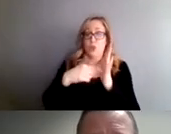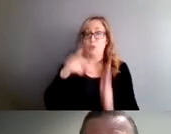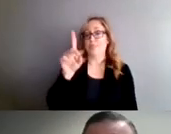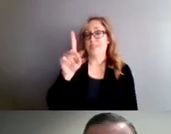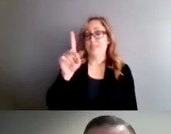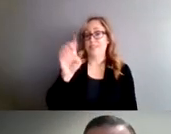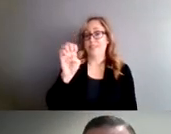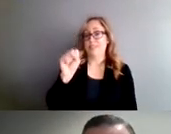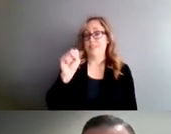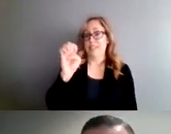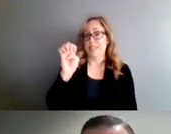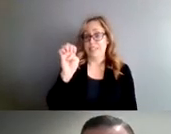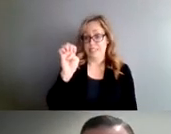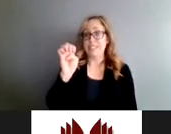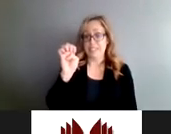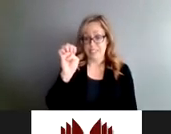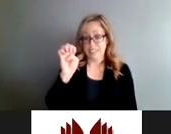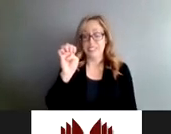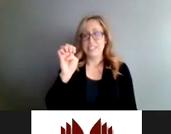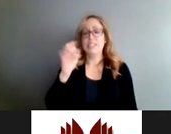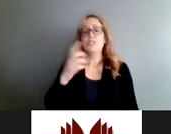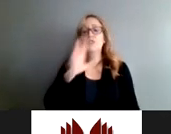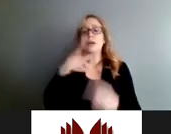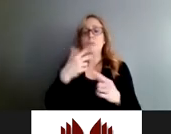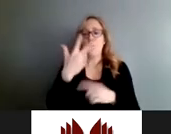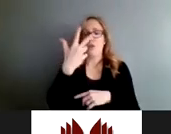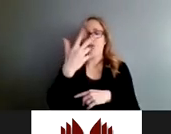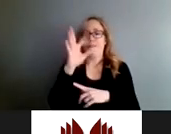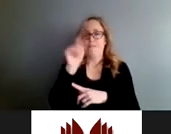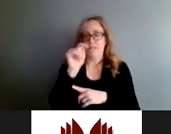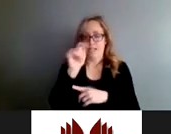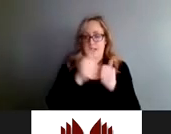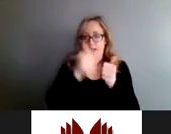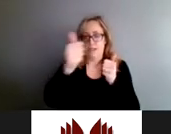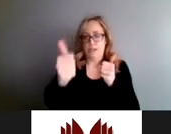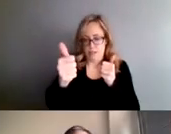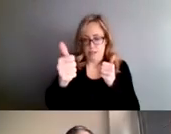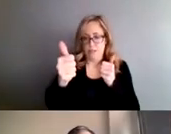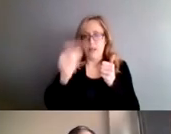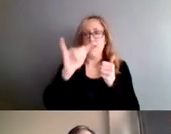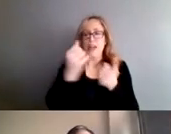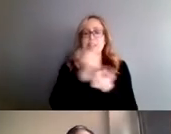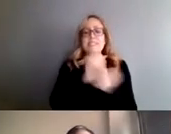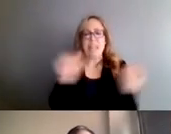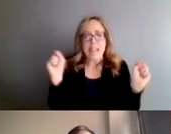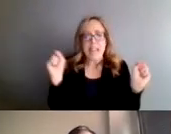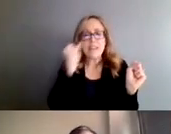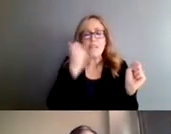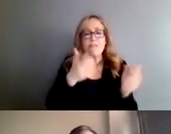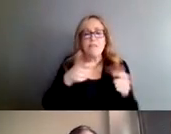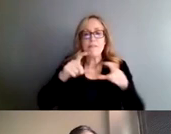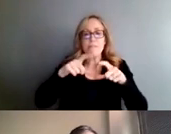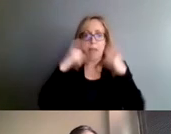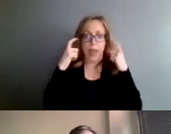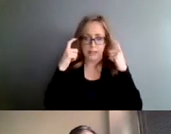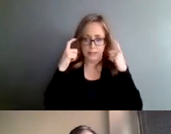been advancing that 3 feet of social distancing has been safe when masks have been worn, and